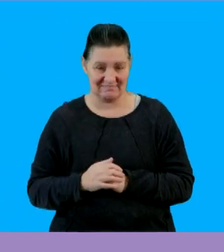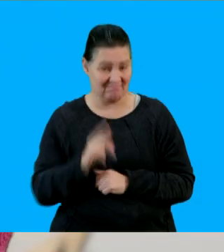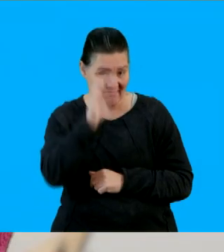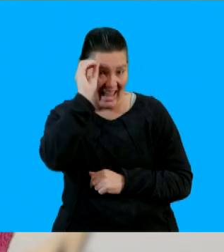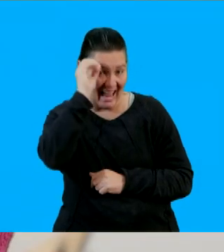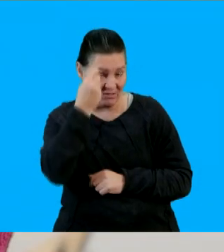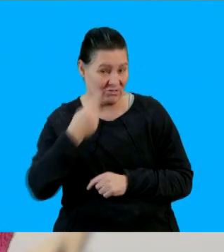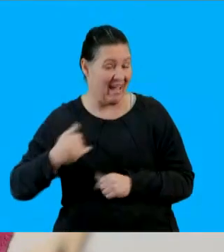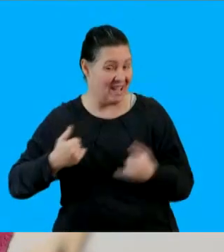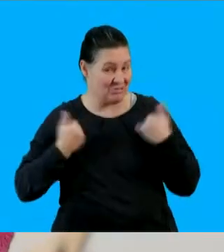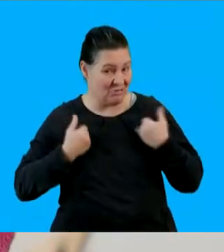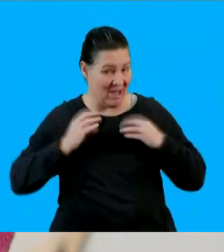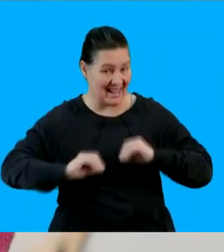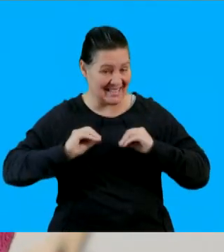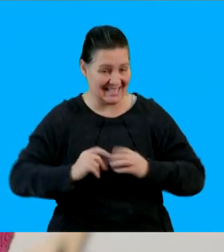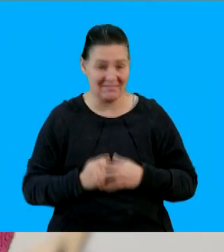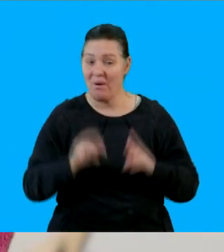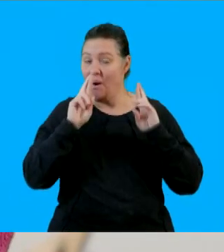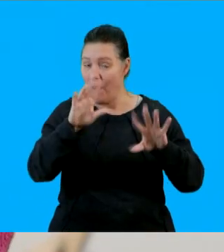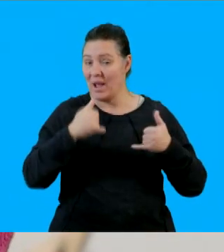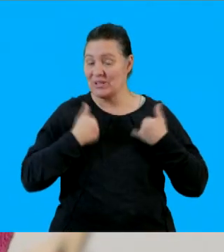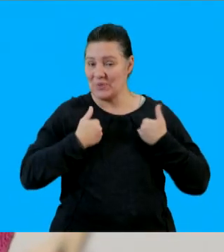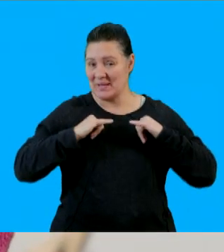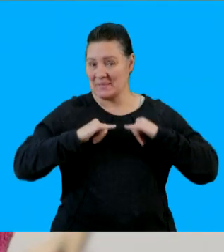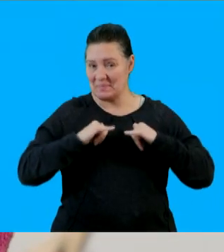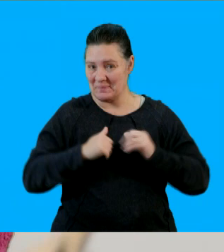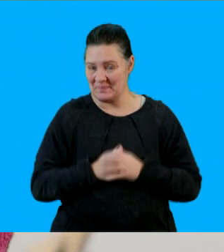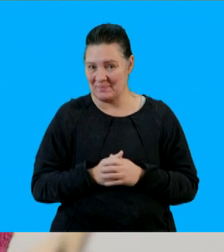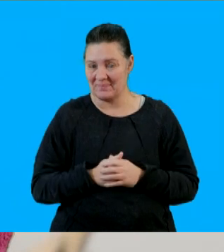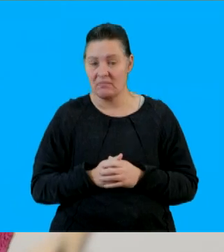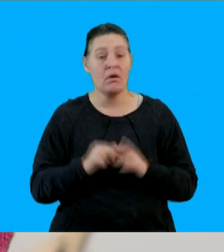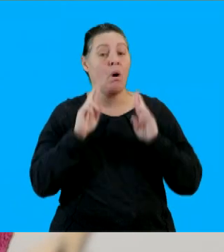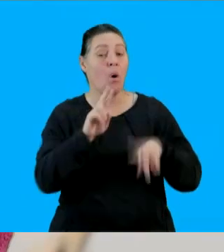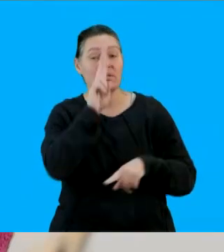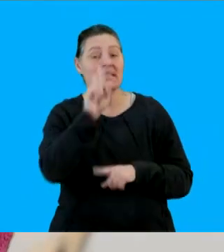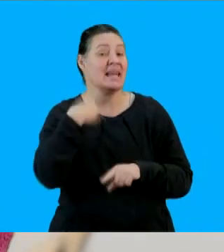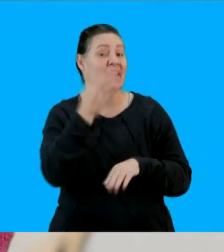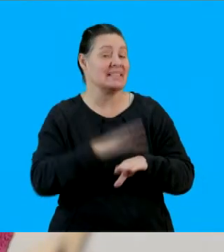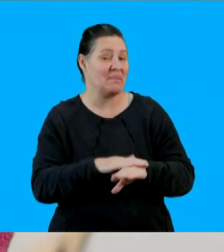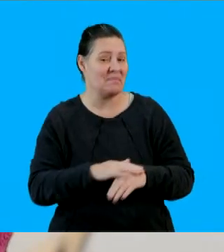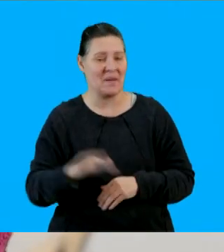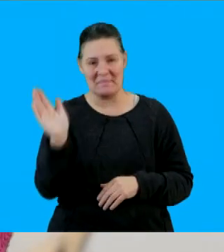36. That was an interesting, fun lesson. I hope you enjoyed it as much as I did.